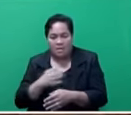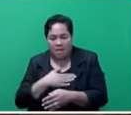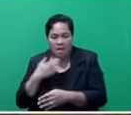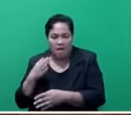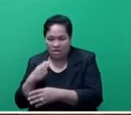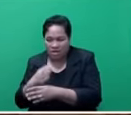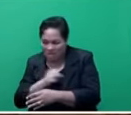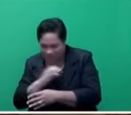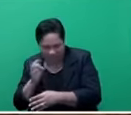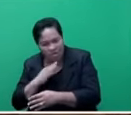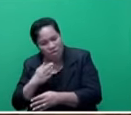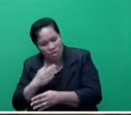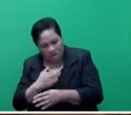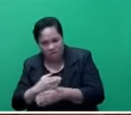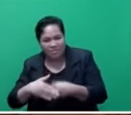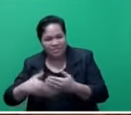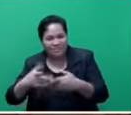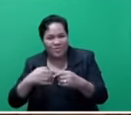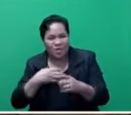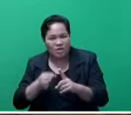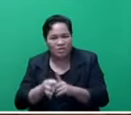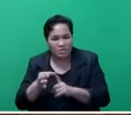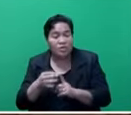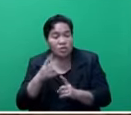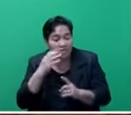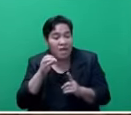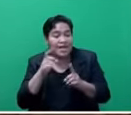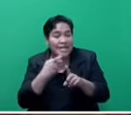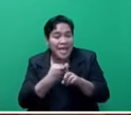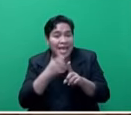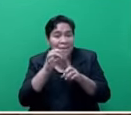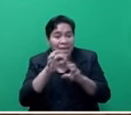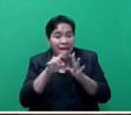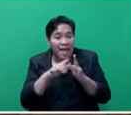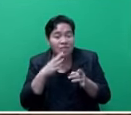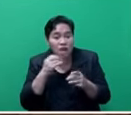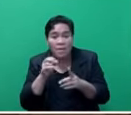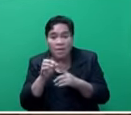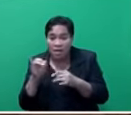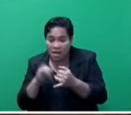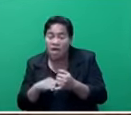what performance management systems do. You have your KPIs for your permanent secretaries and you expect them, you tell